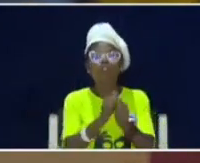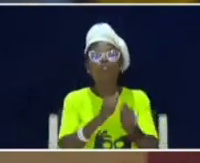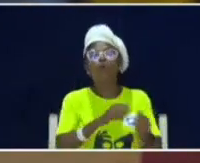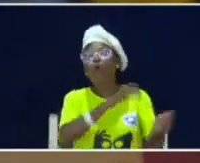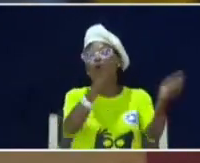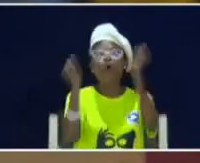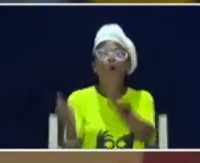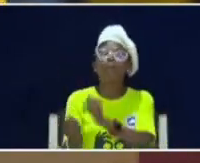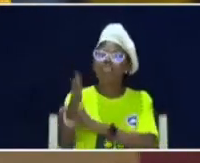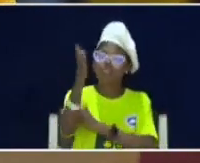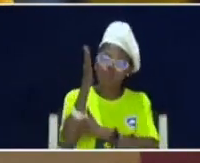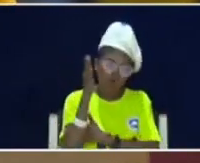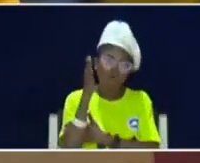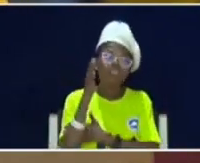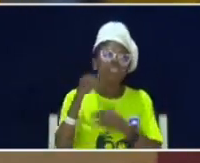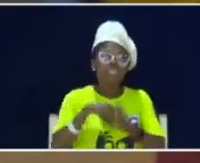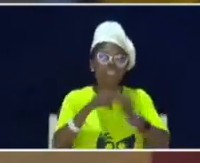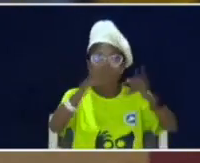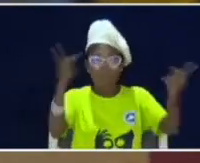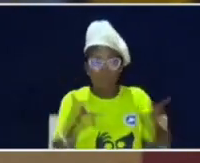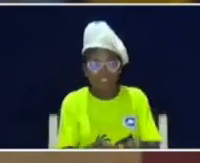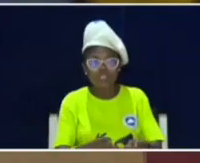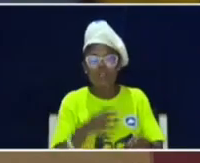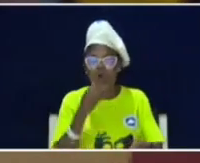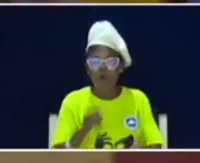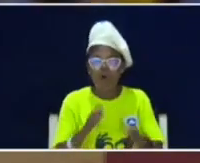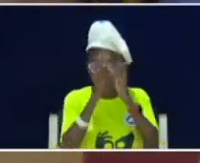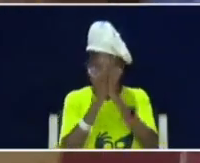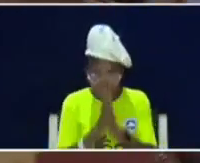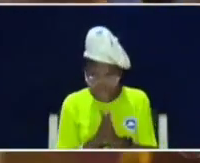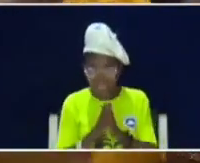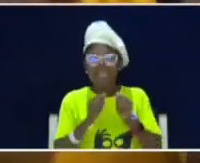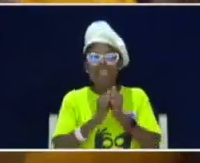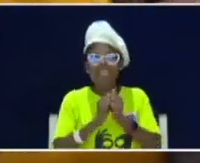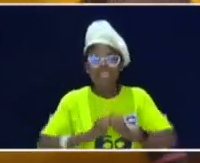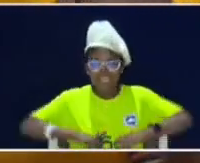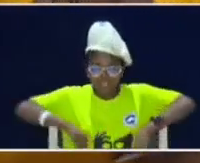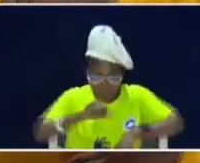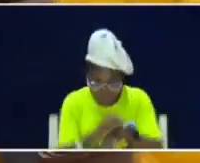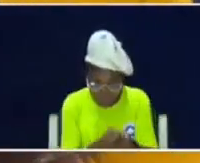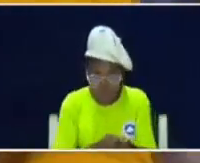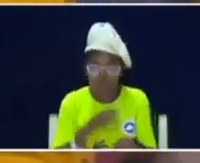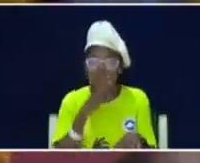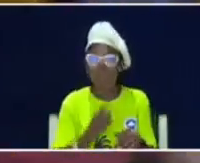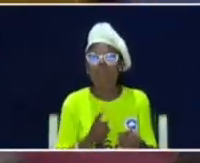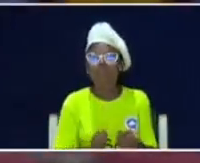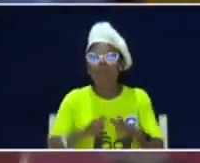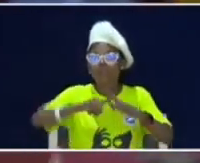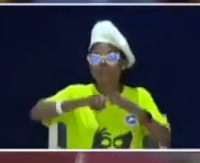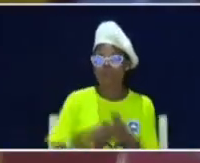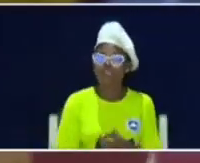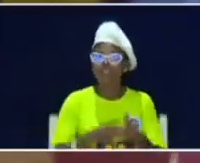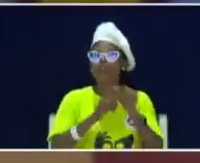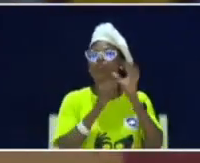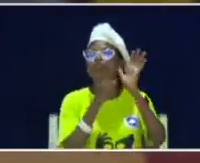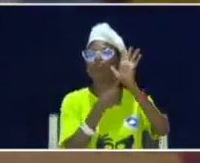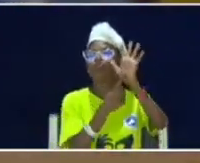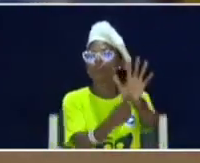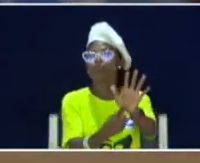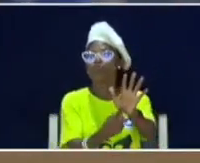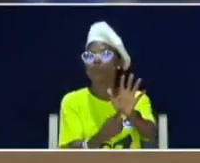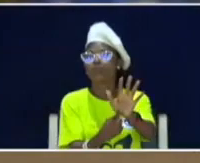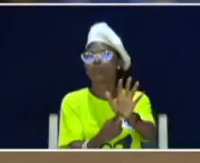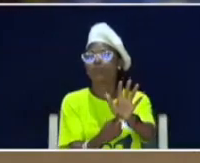when you agree with God Almighty in fellowship, it begins to order your step. It begins to show you.